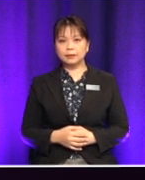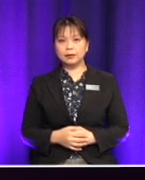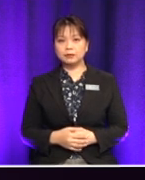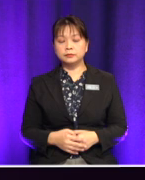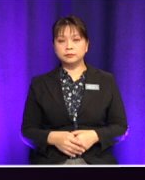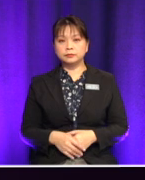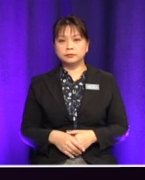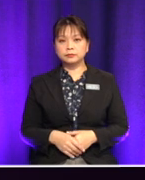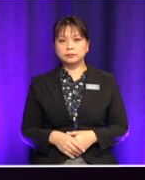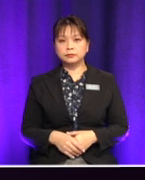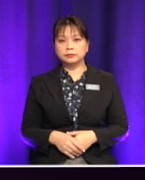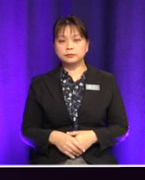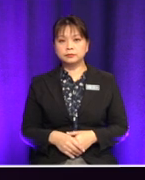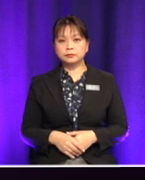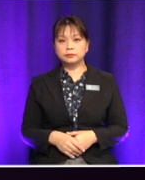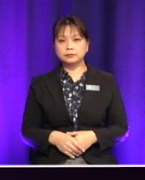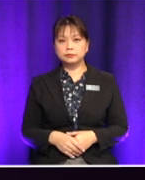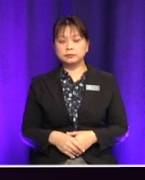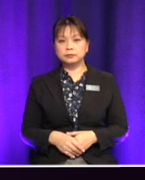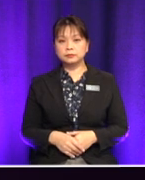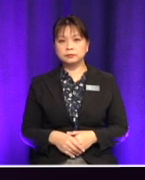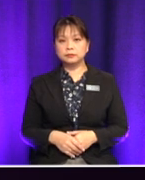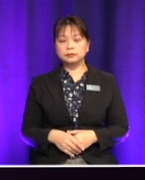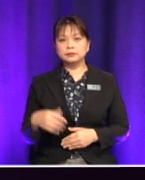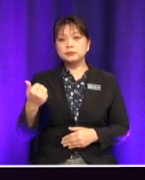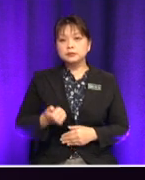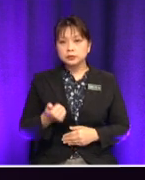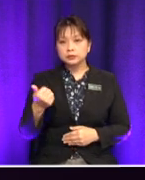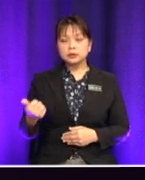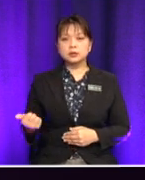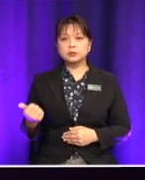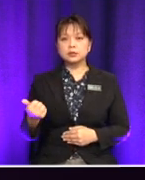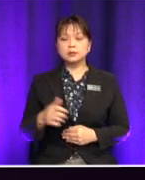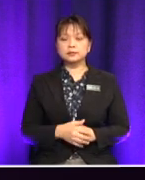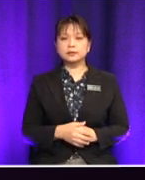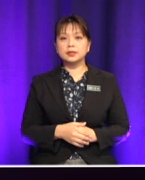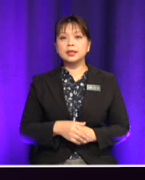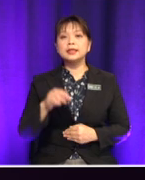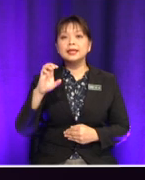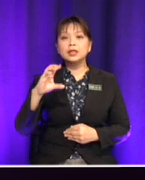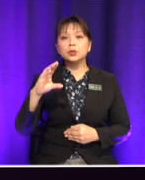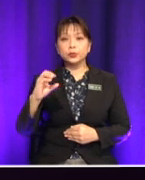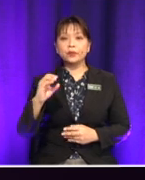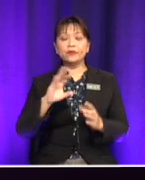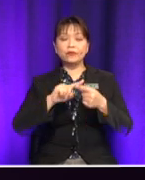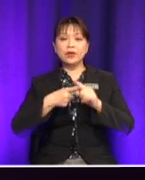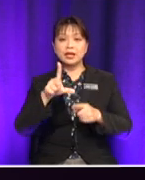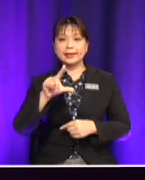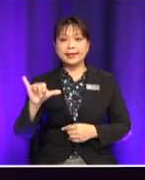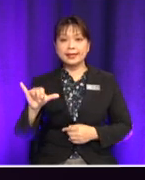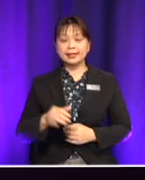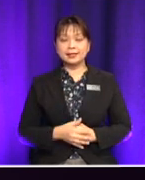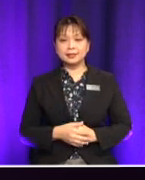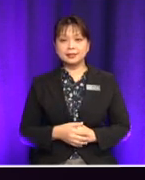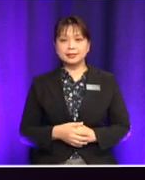The keywords are appliance and eco-friendly. Appliance, eco-friendly. Two words. Whatever words with hyphen is considered as one, right? Mm-hmm.